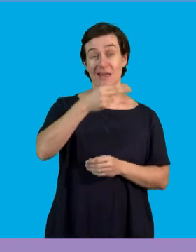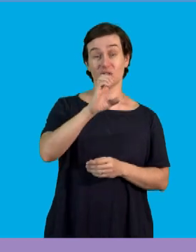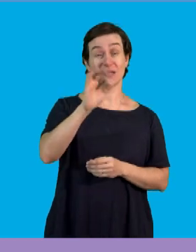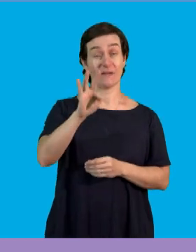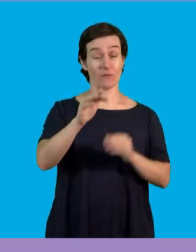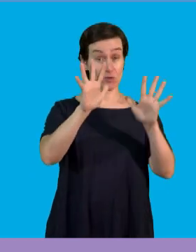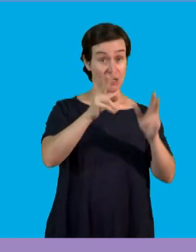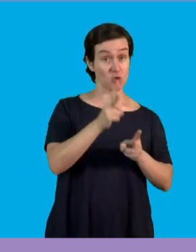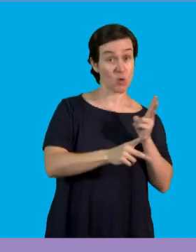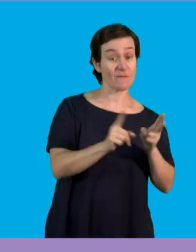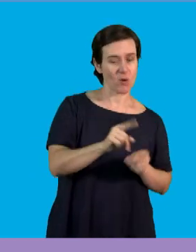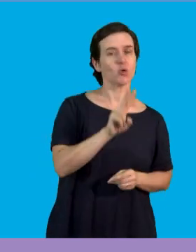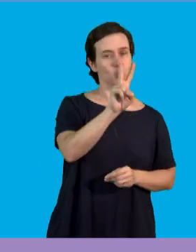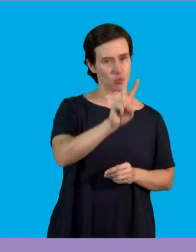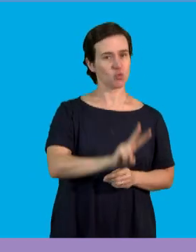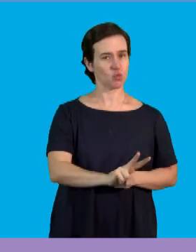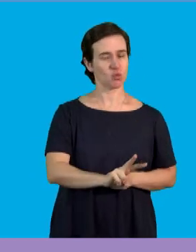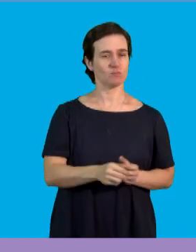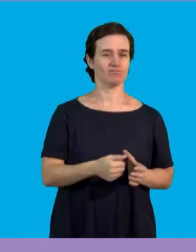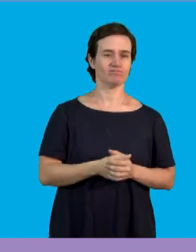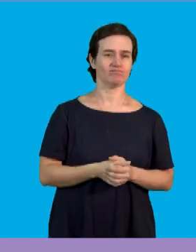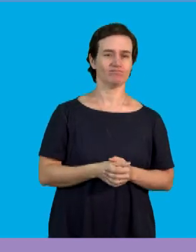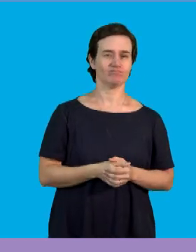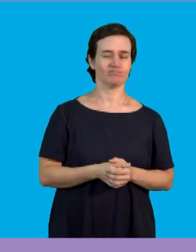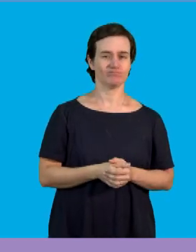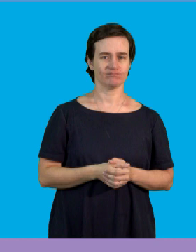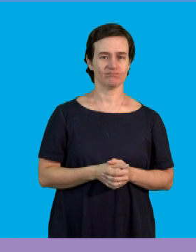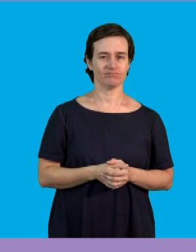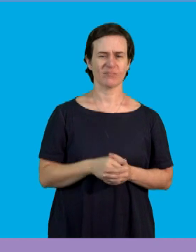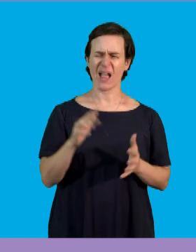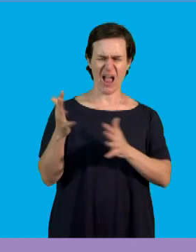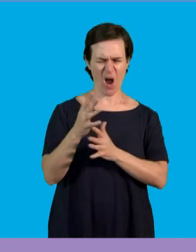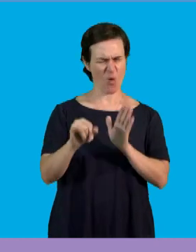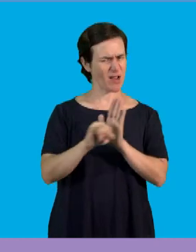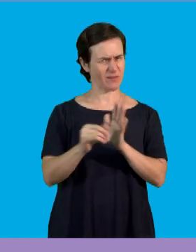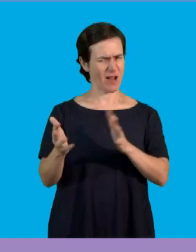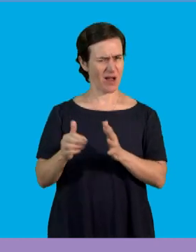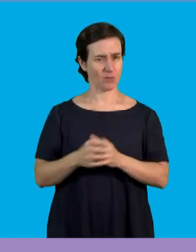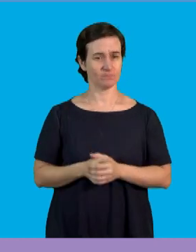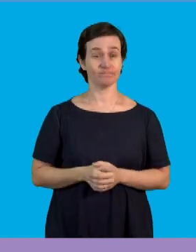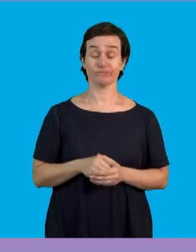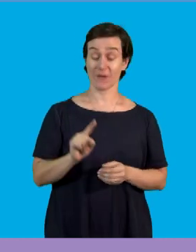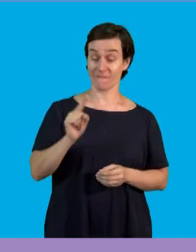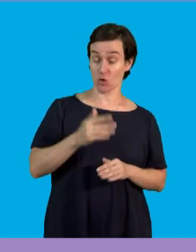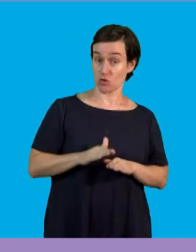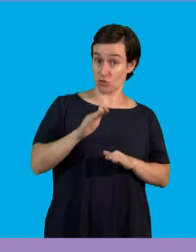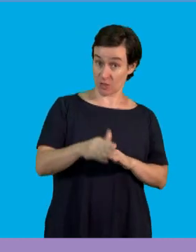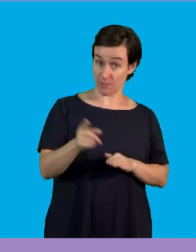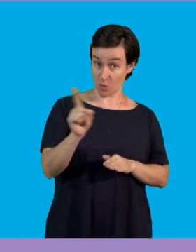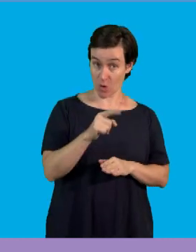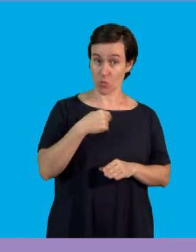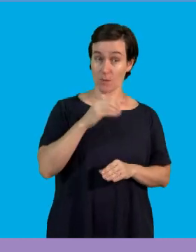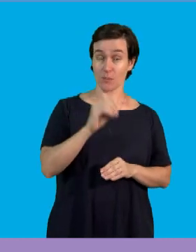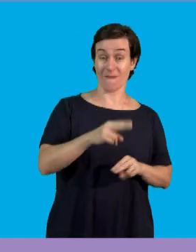HCF of 10 and 12 is 2. We find the HCF of 10 and 12 as follows. So step 1, let's list